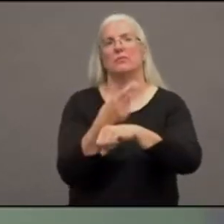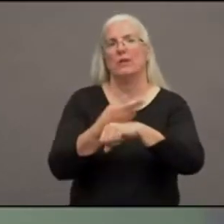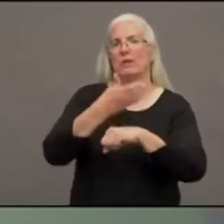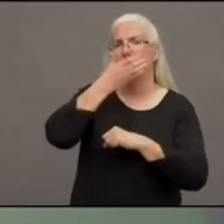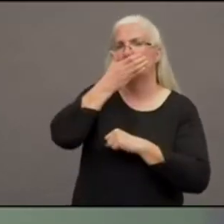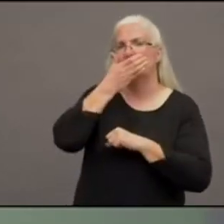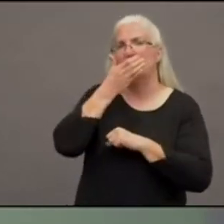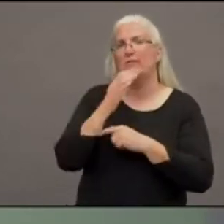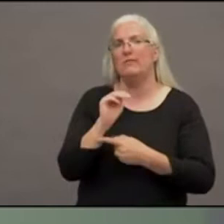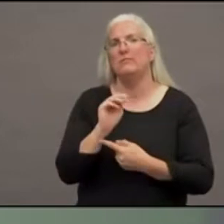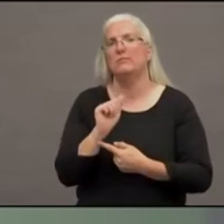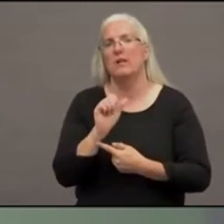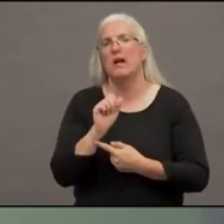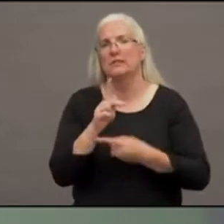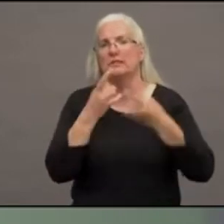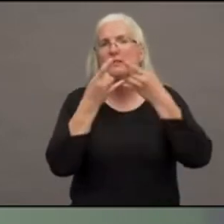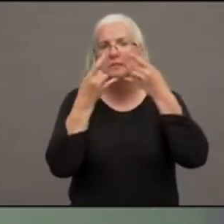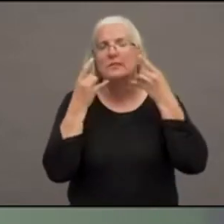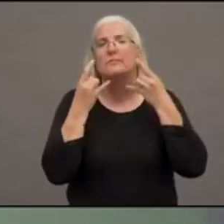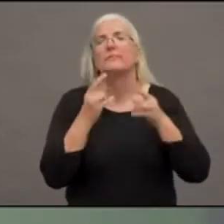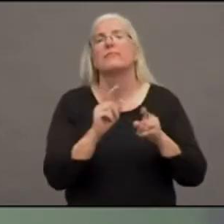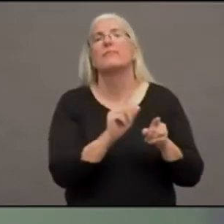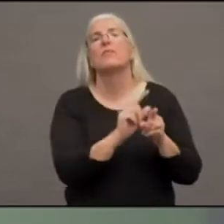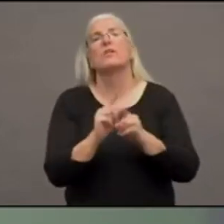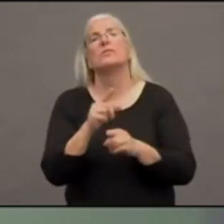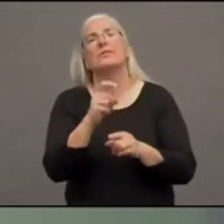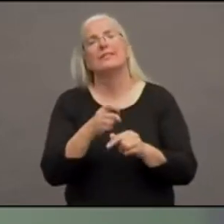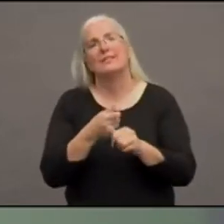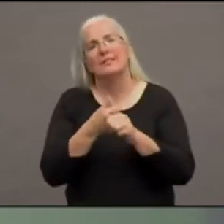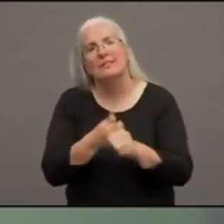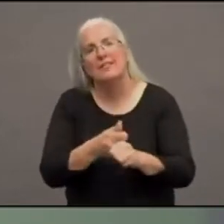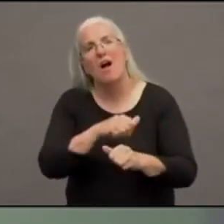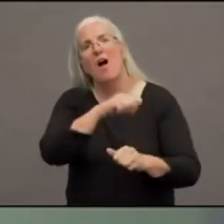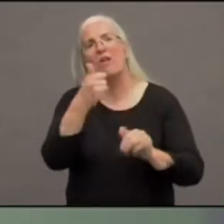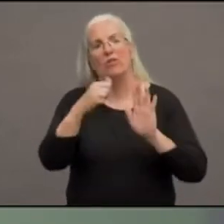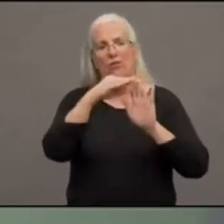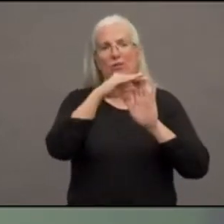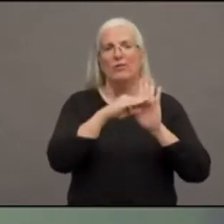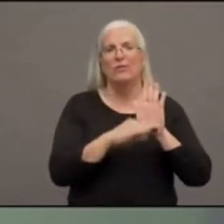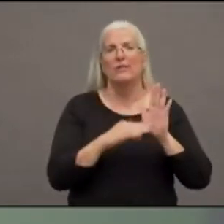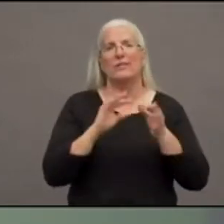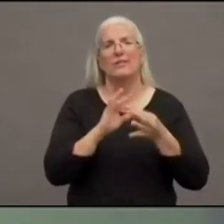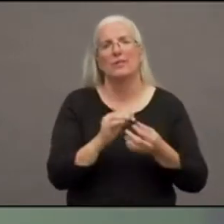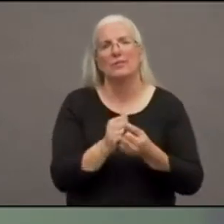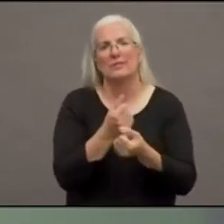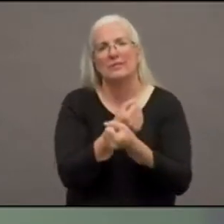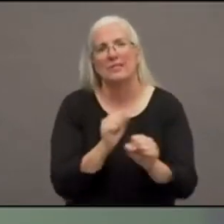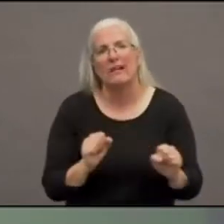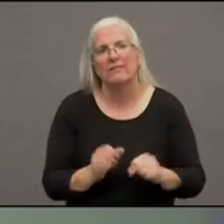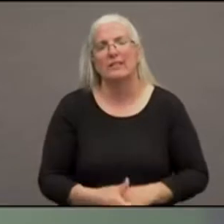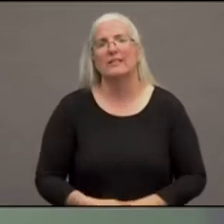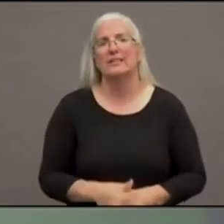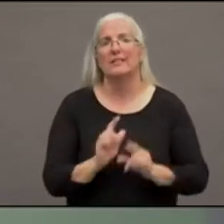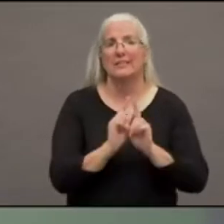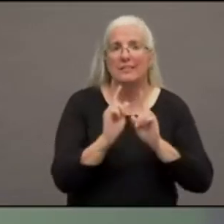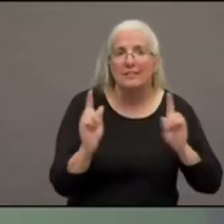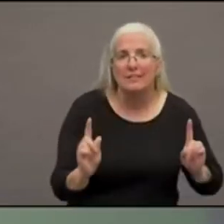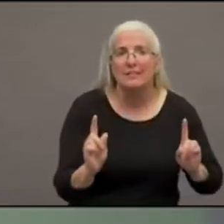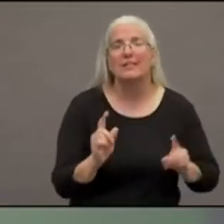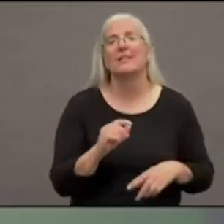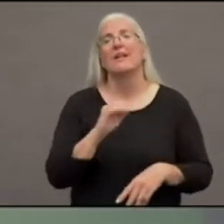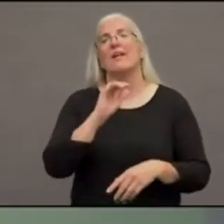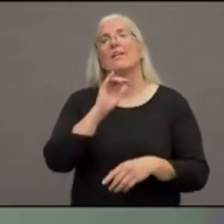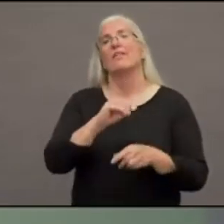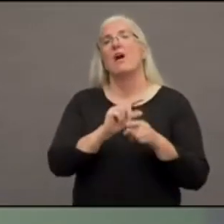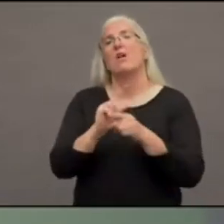that other basic safety precautions should be applied across the board. And that's really embodied in an approach that no longer is